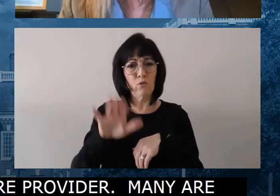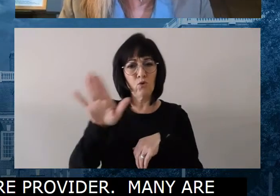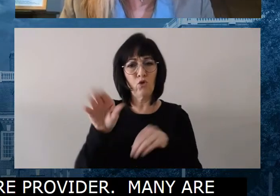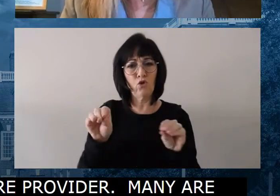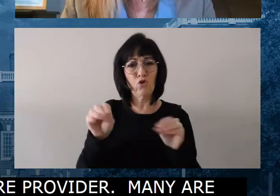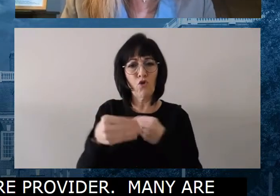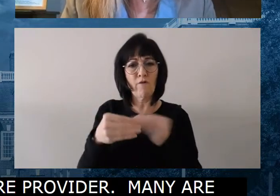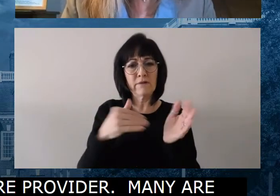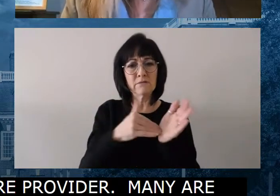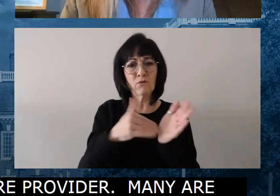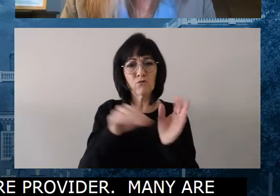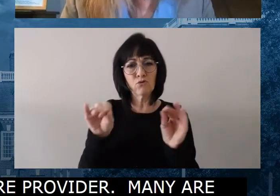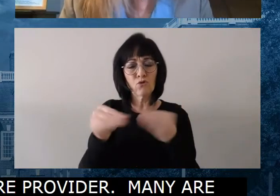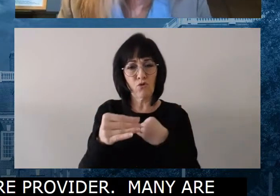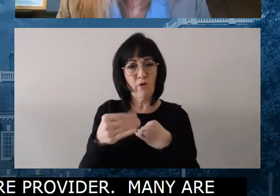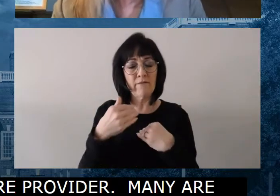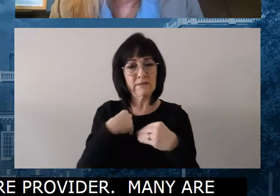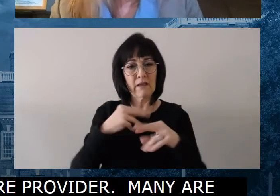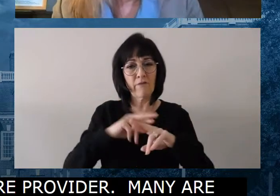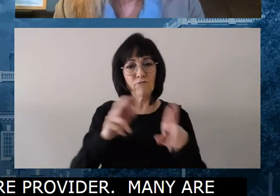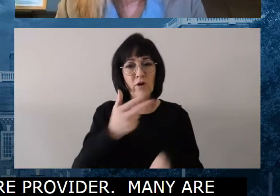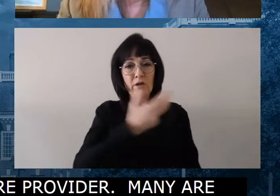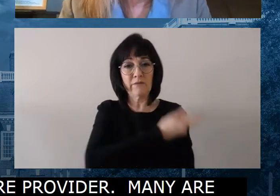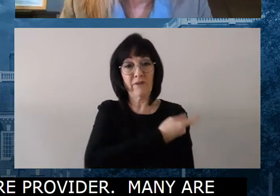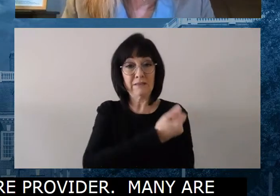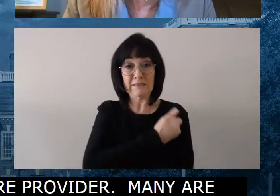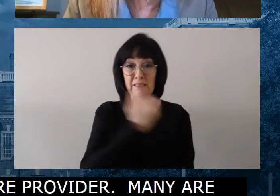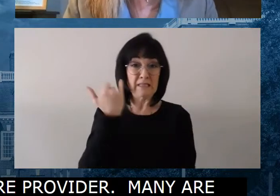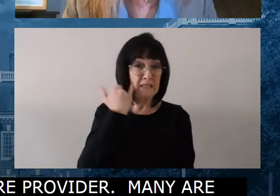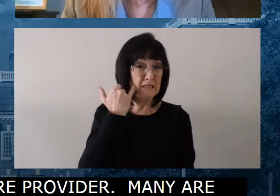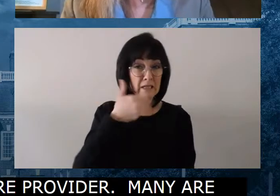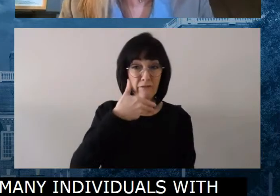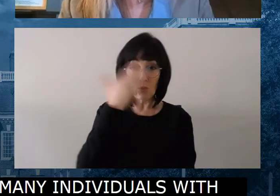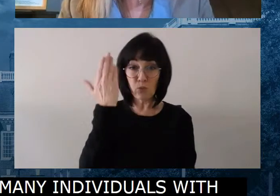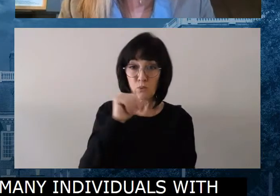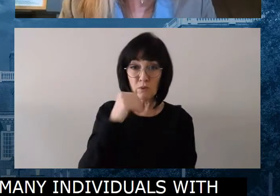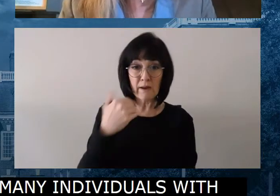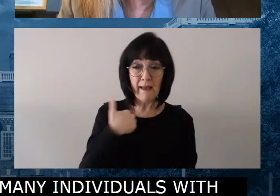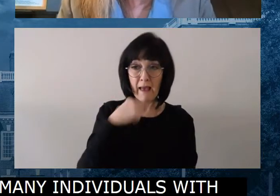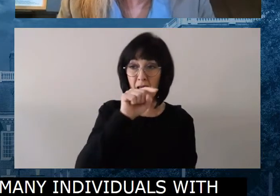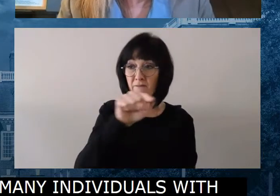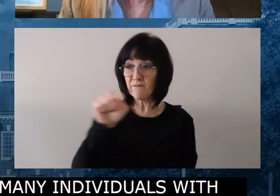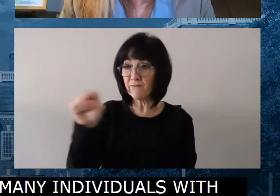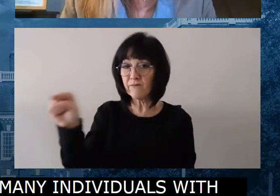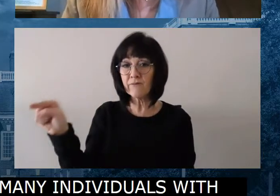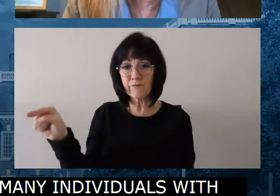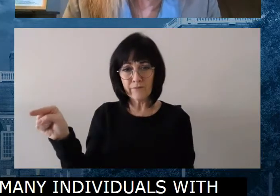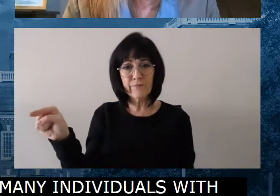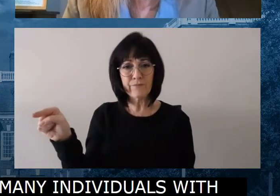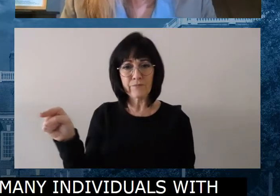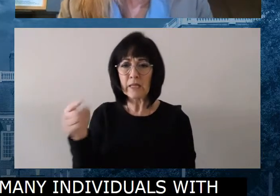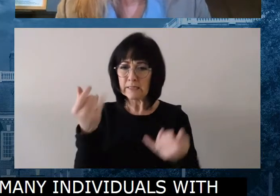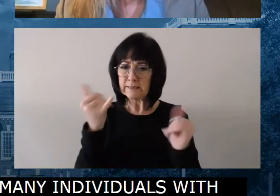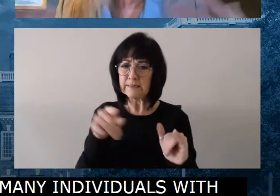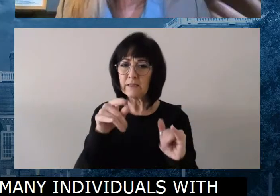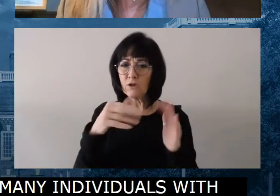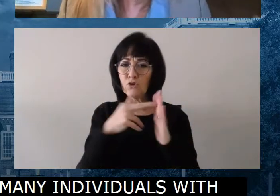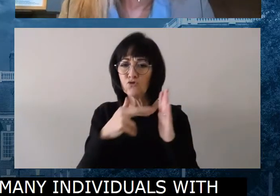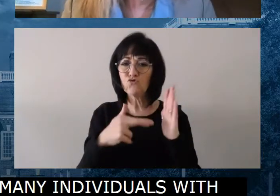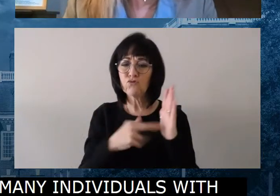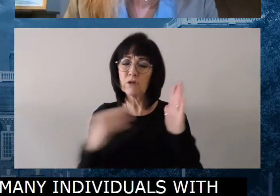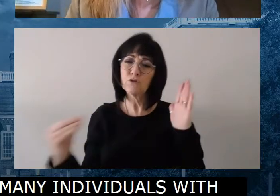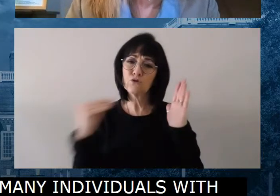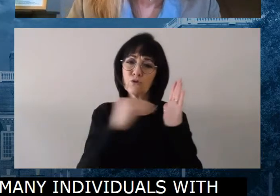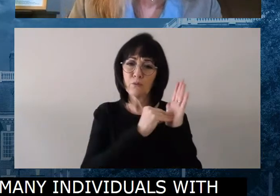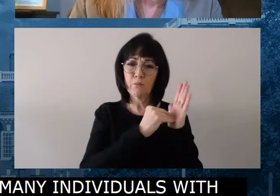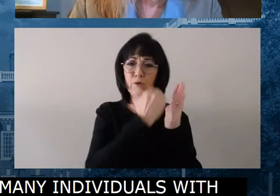to see if they're vaccinating. And if none of them are providing vaccine and you're part of that list, or you have a chronic